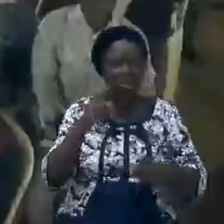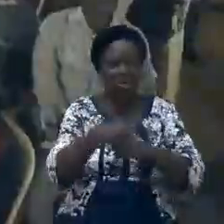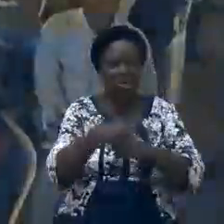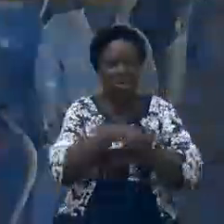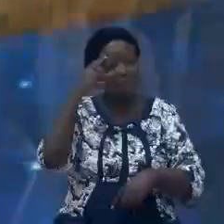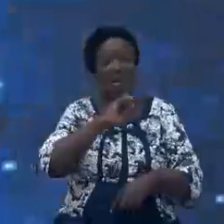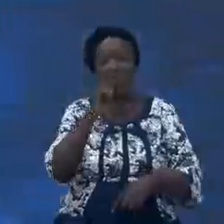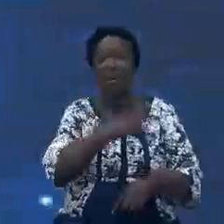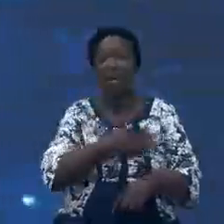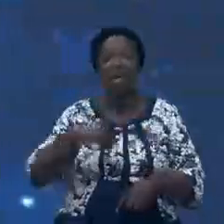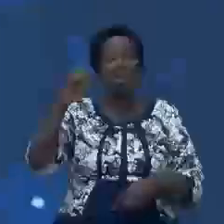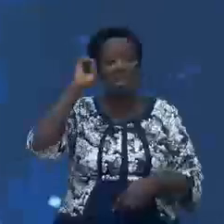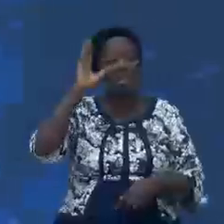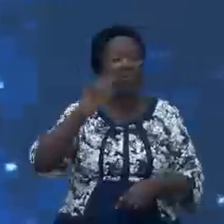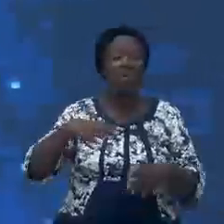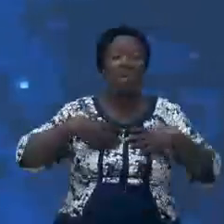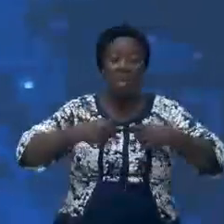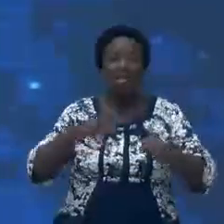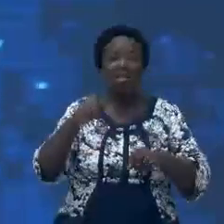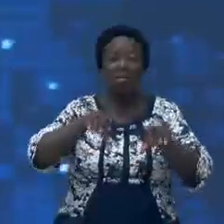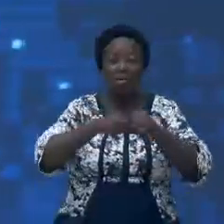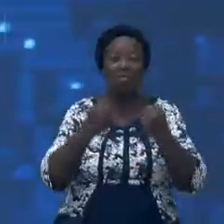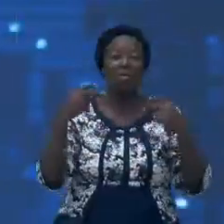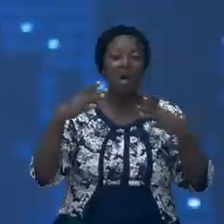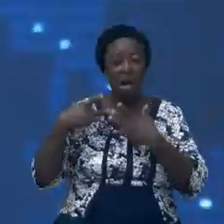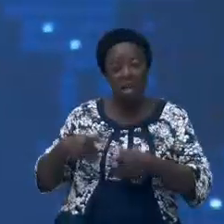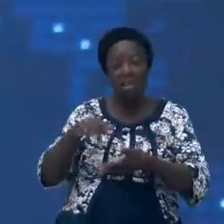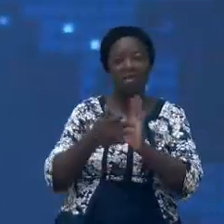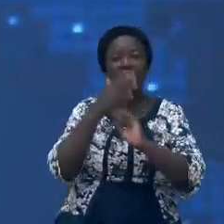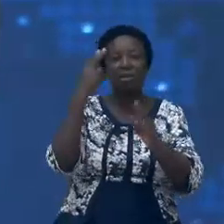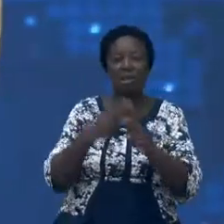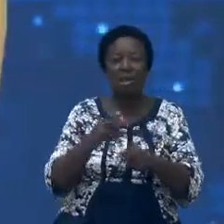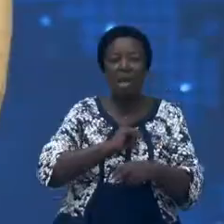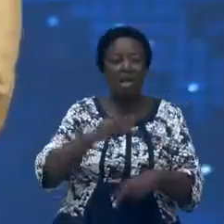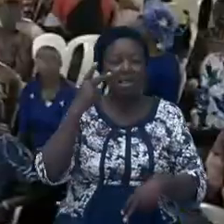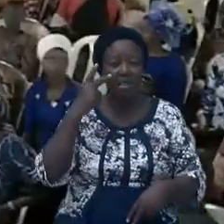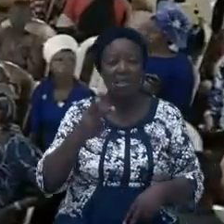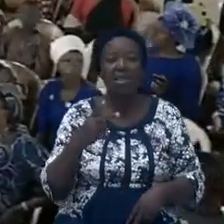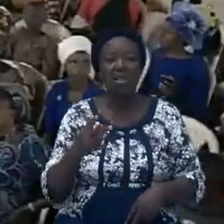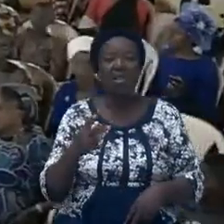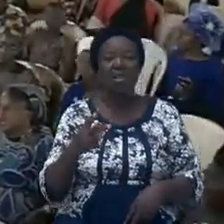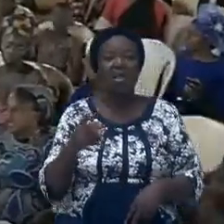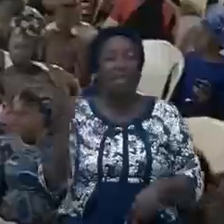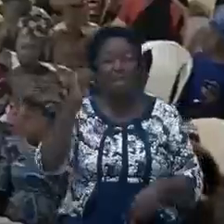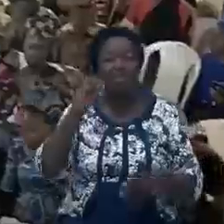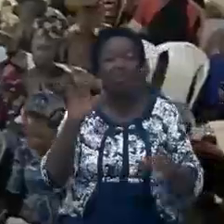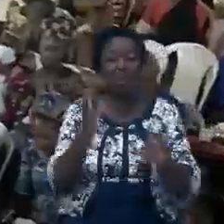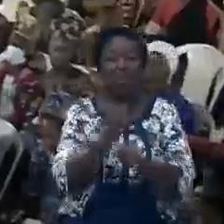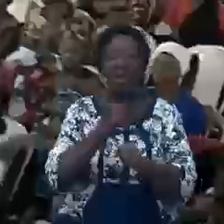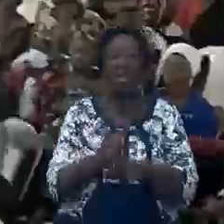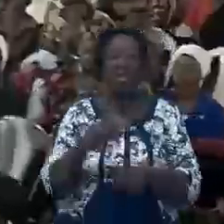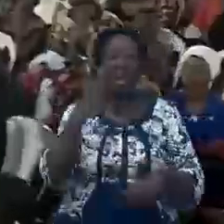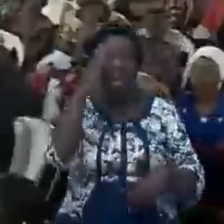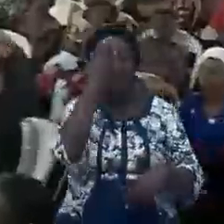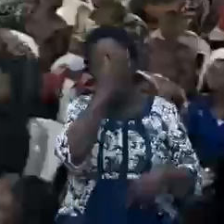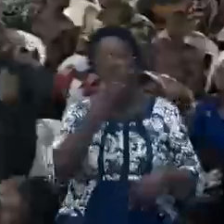come yesterday, today, and forever, and he will heal the brokenhearted. I see him